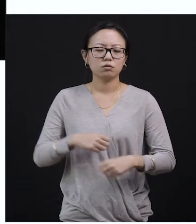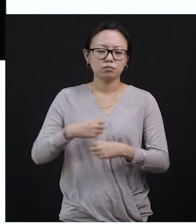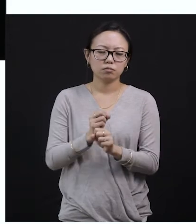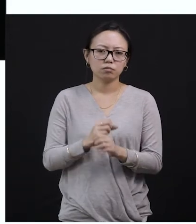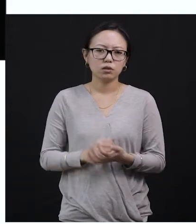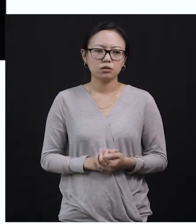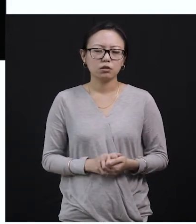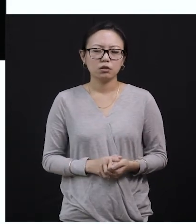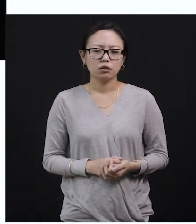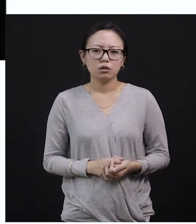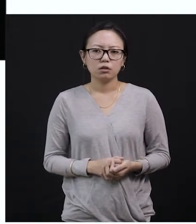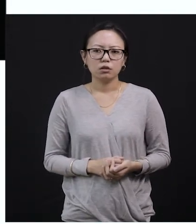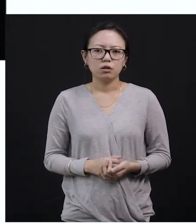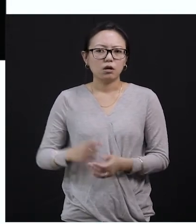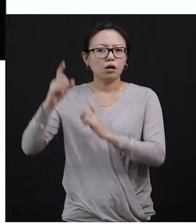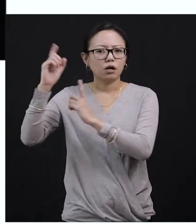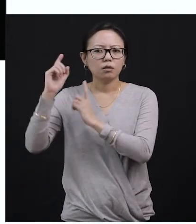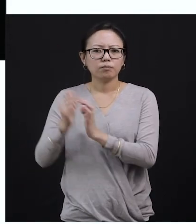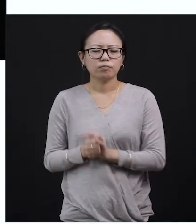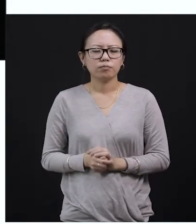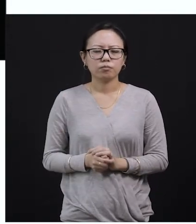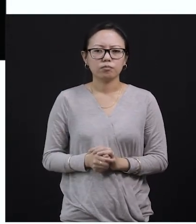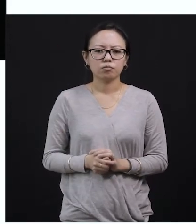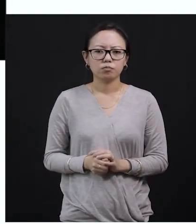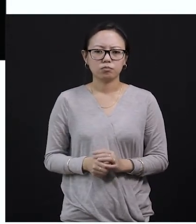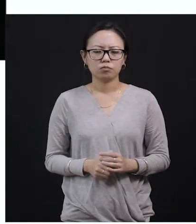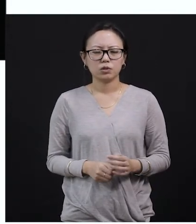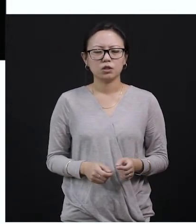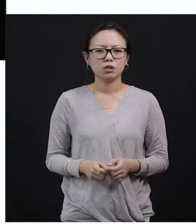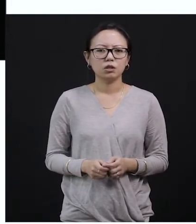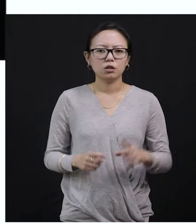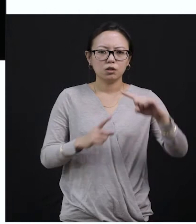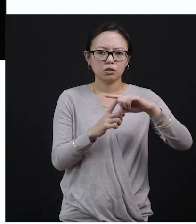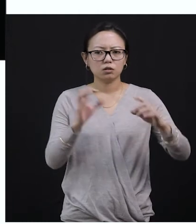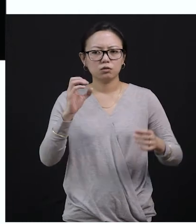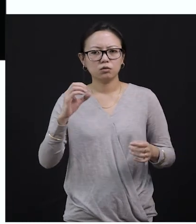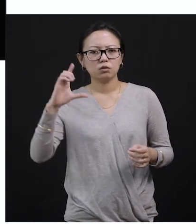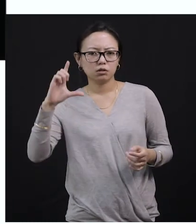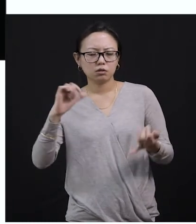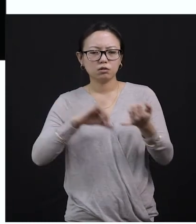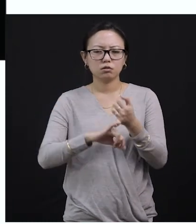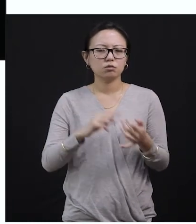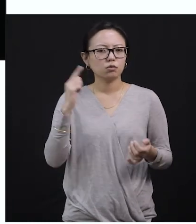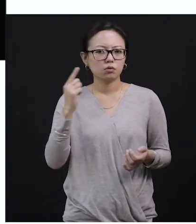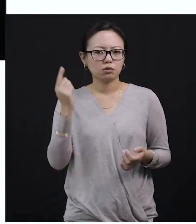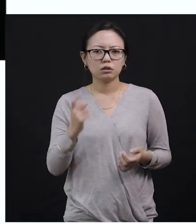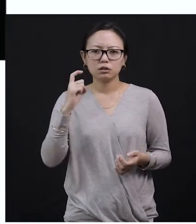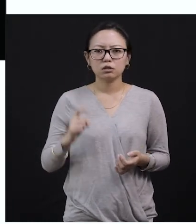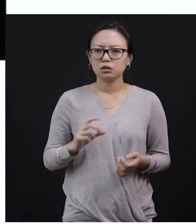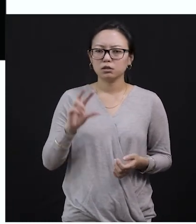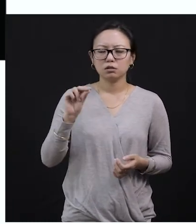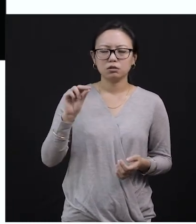also needed animals. Now, for animals, they have to feed certain food, right? And for telling the people to join